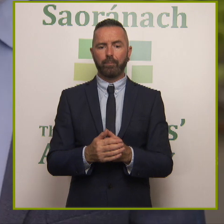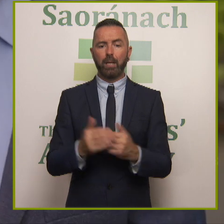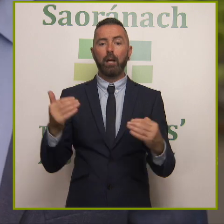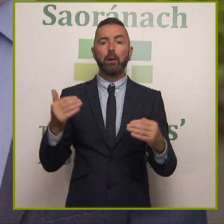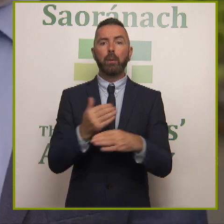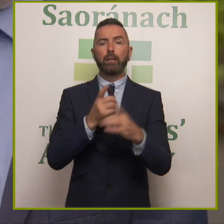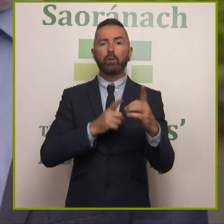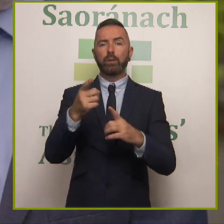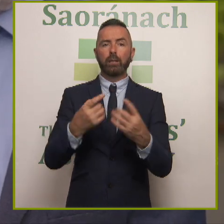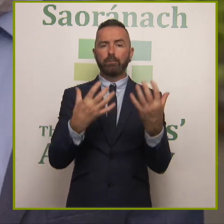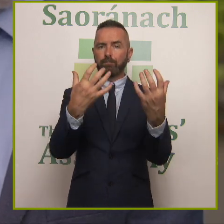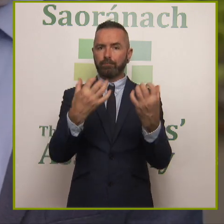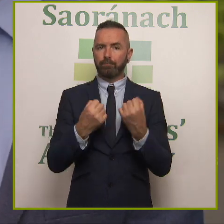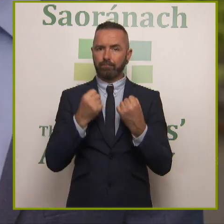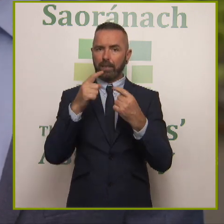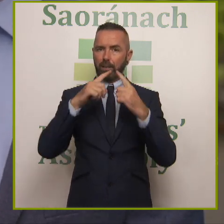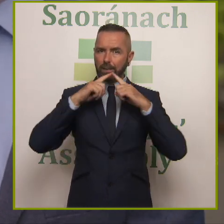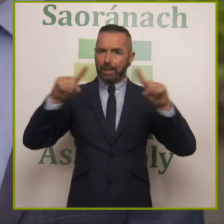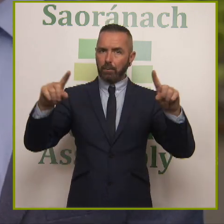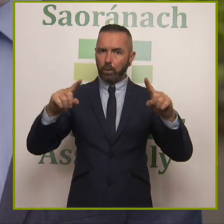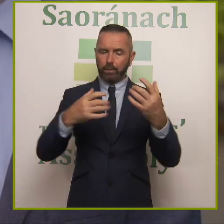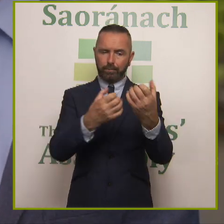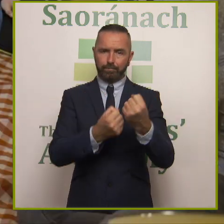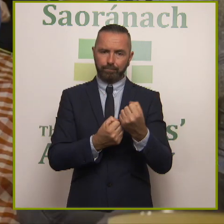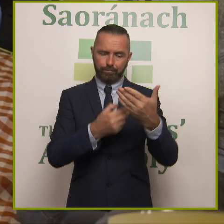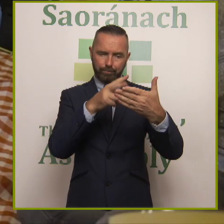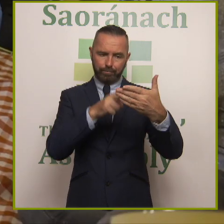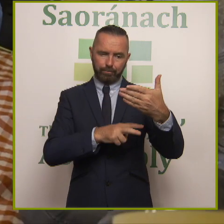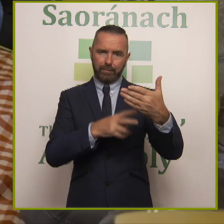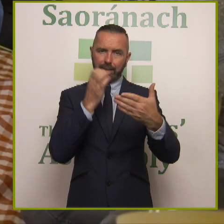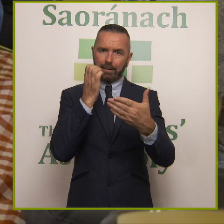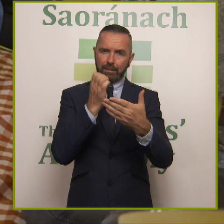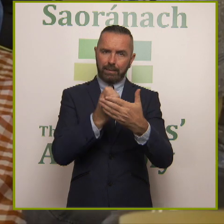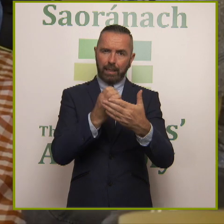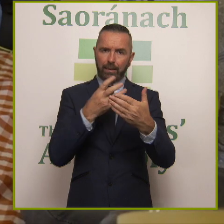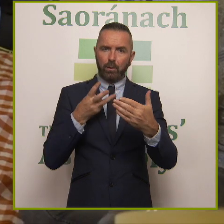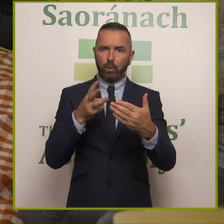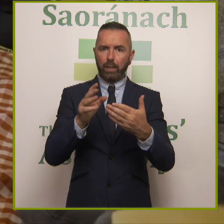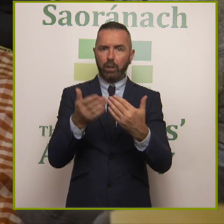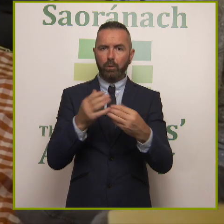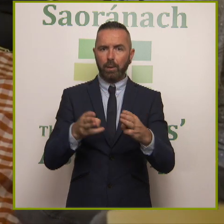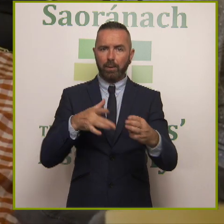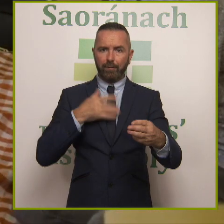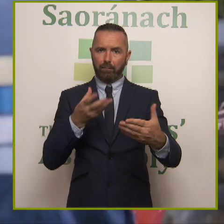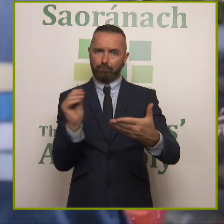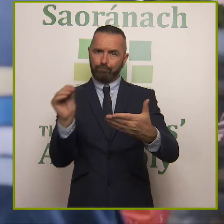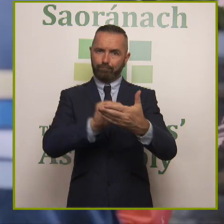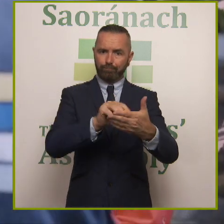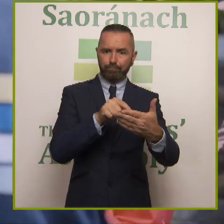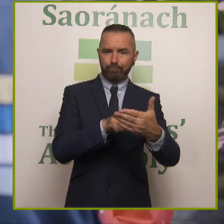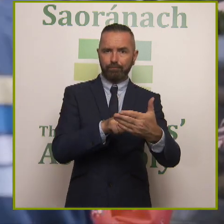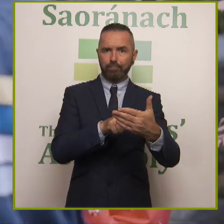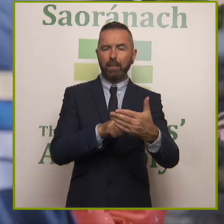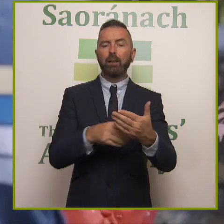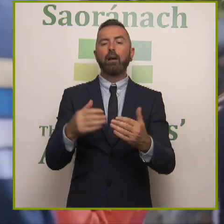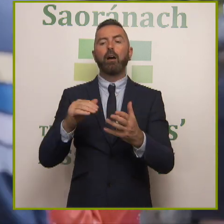those testimonials and capture exactly the way young people are feeling. Our final day also